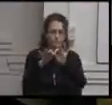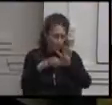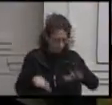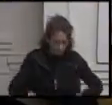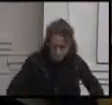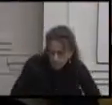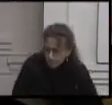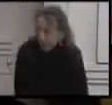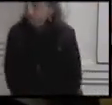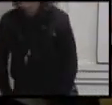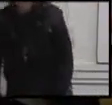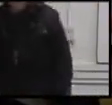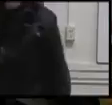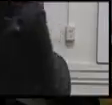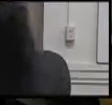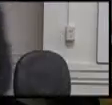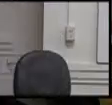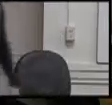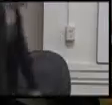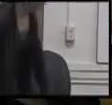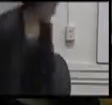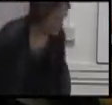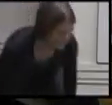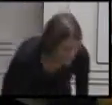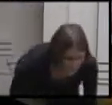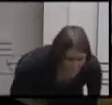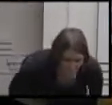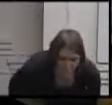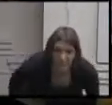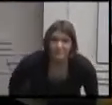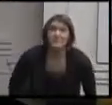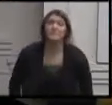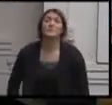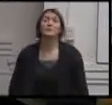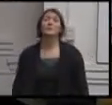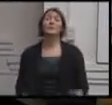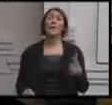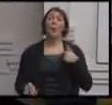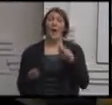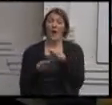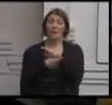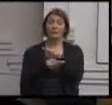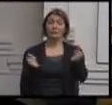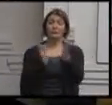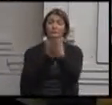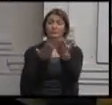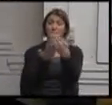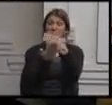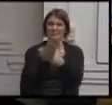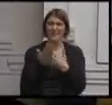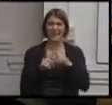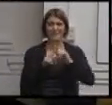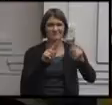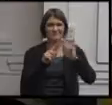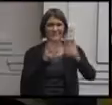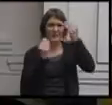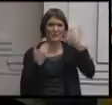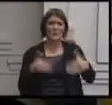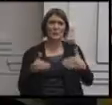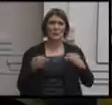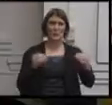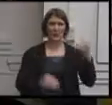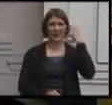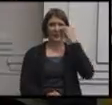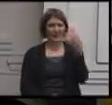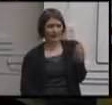you. In your packets, the memo that we gave you is quite lengthy and has a lot of stuffs in it.